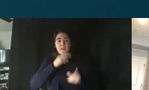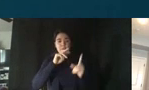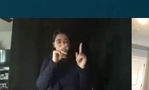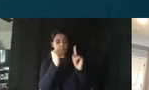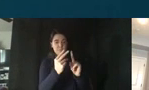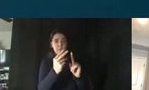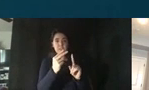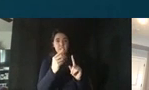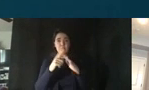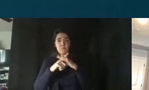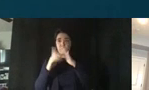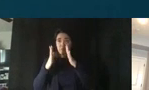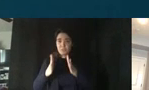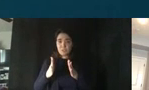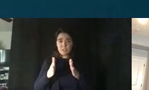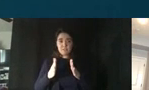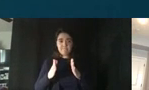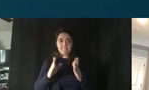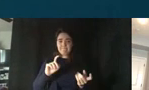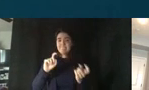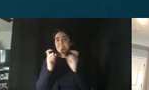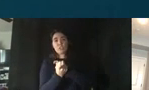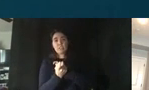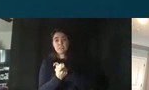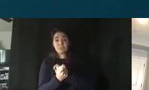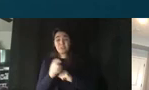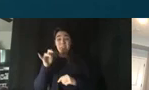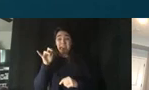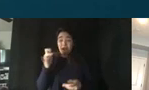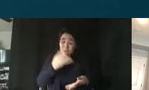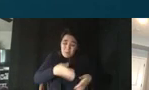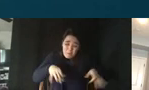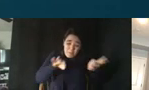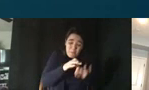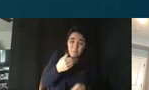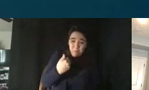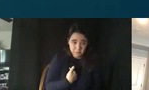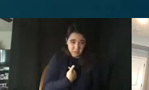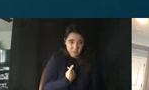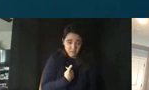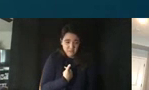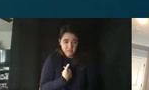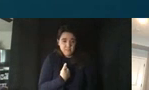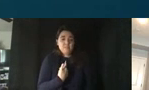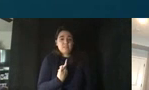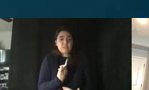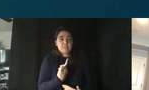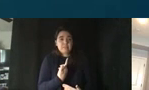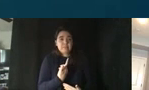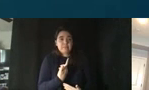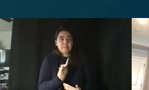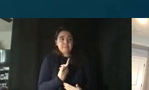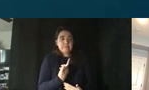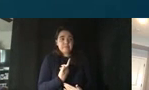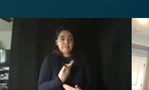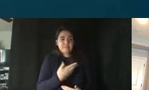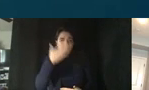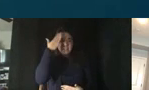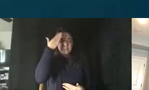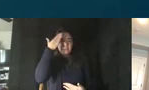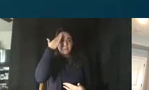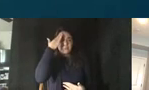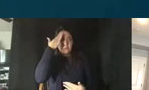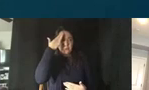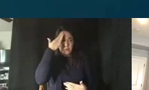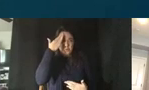was huge to me, because I know how much of an anti-immigrant, anti-refugee sentiment